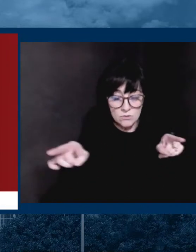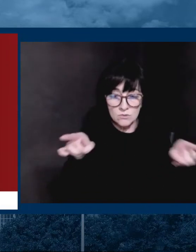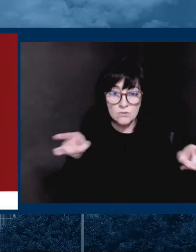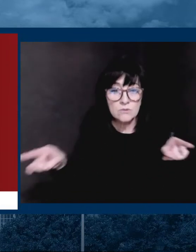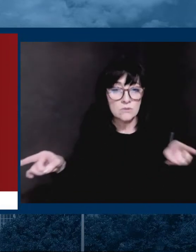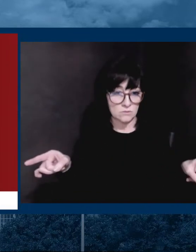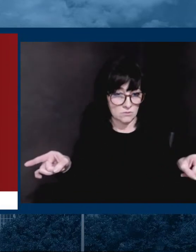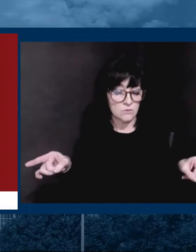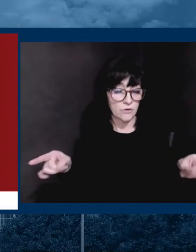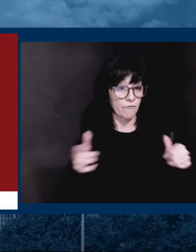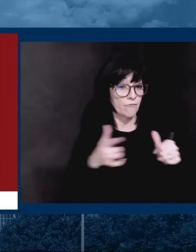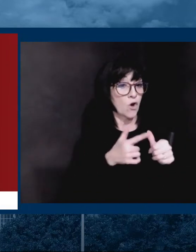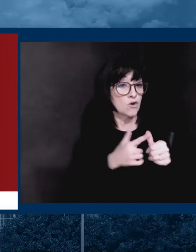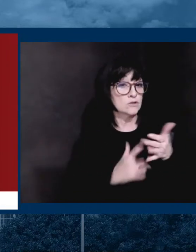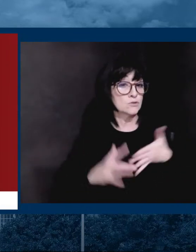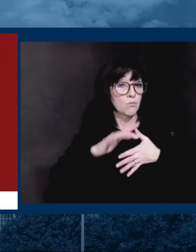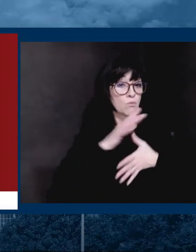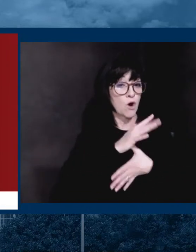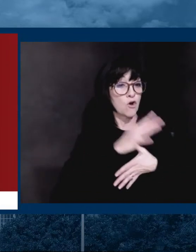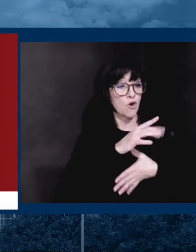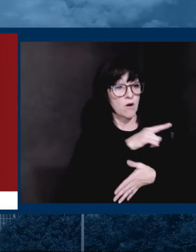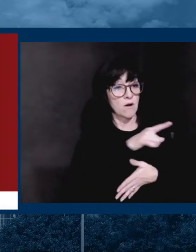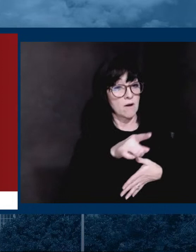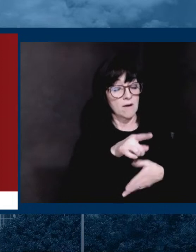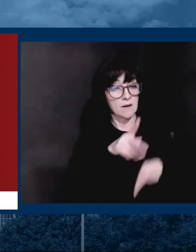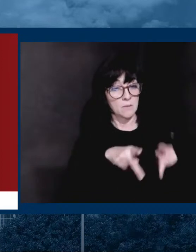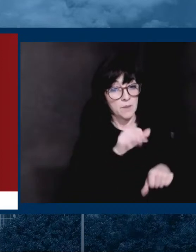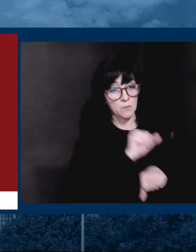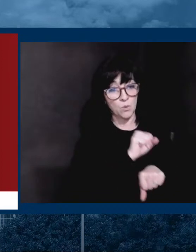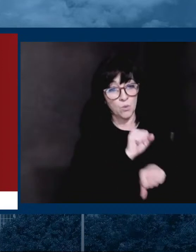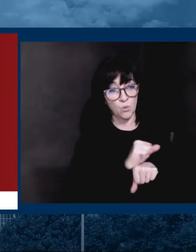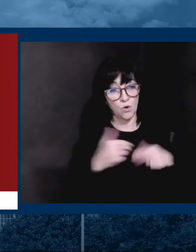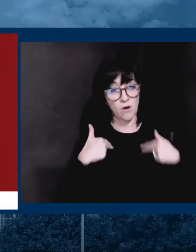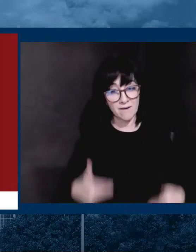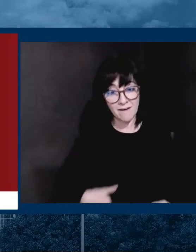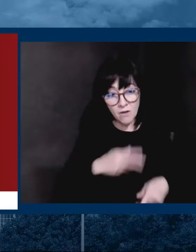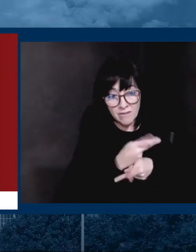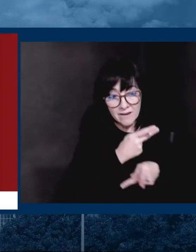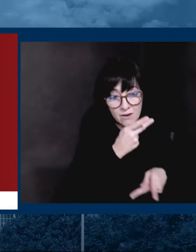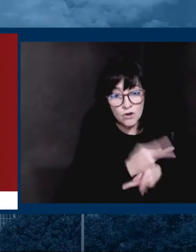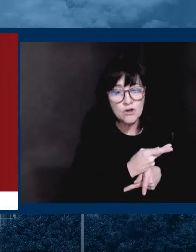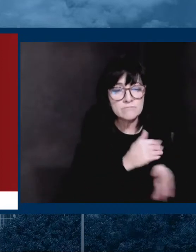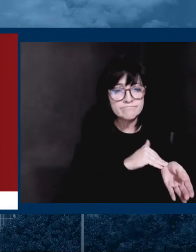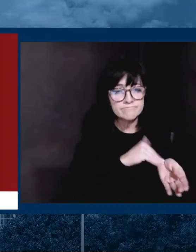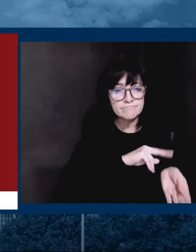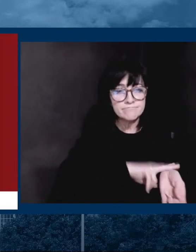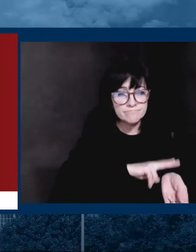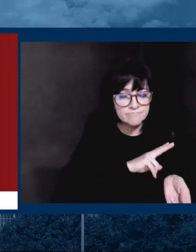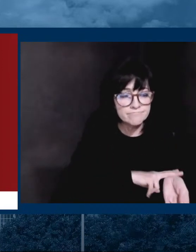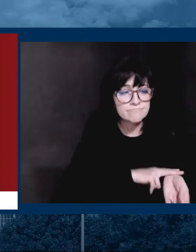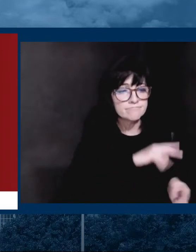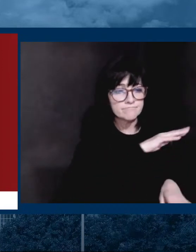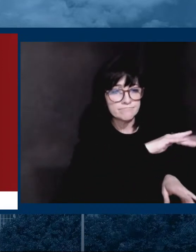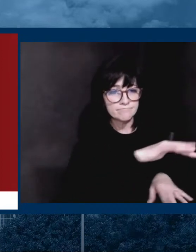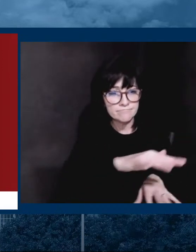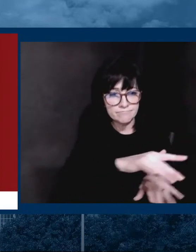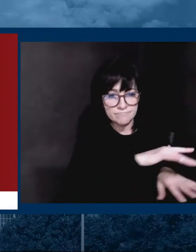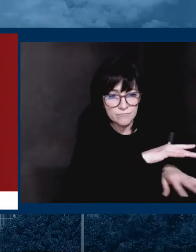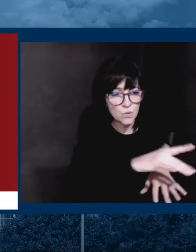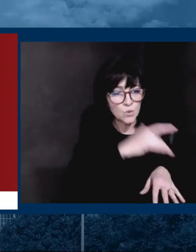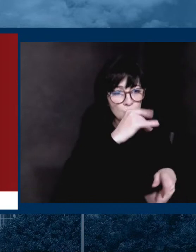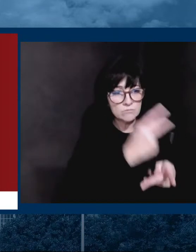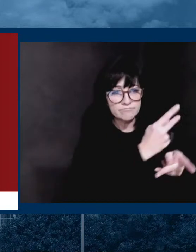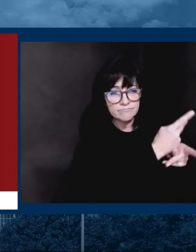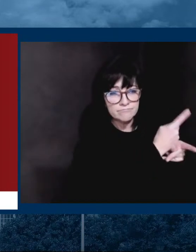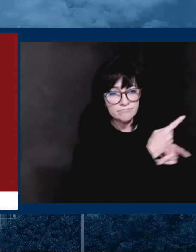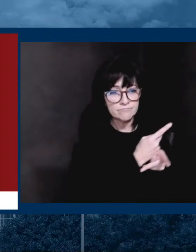healthcare providers, as well as pharmacies, employers, and ultimately our